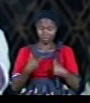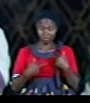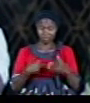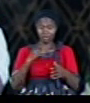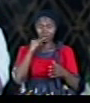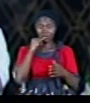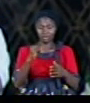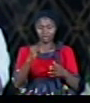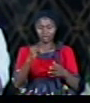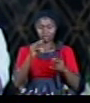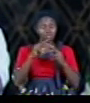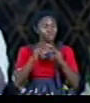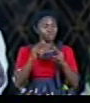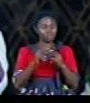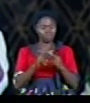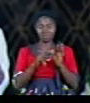everywhere.